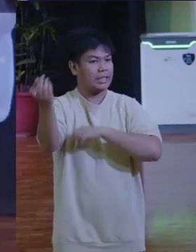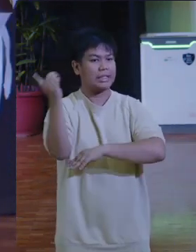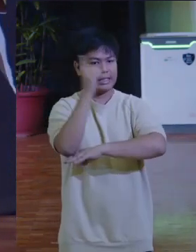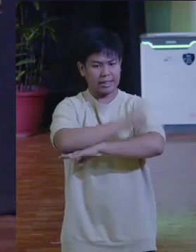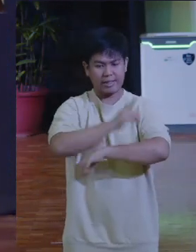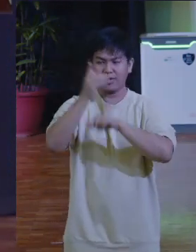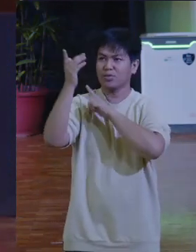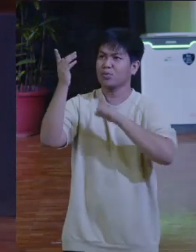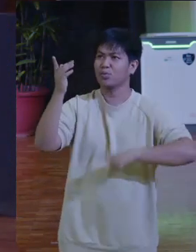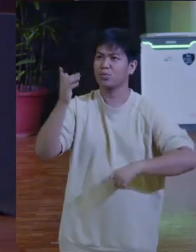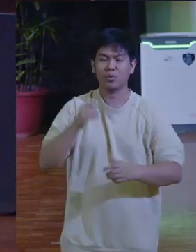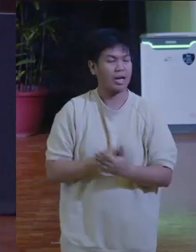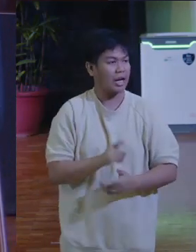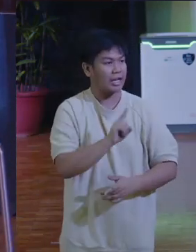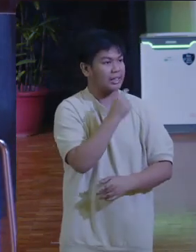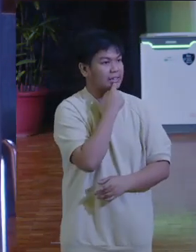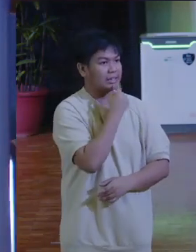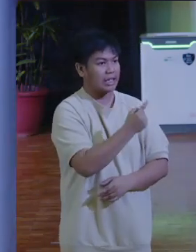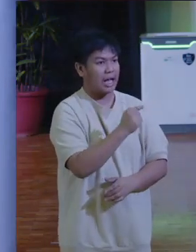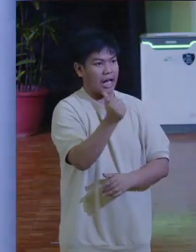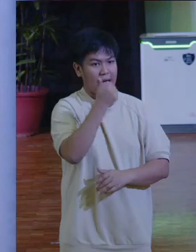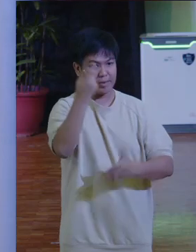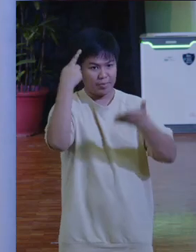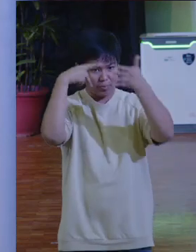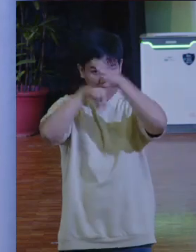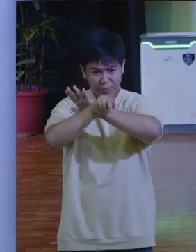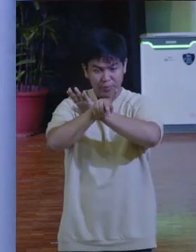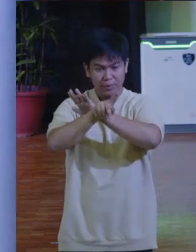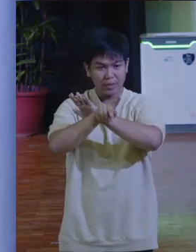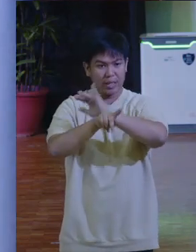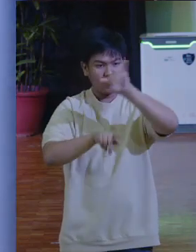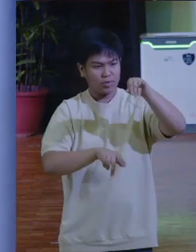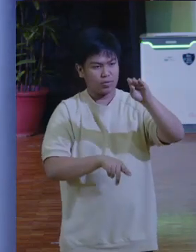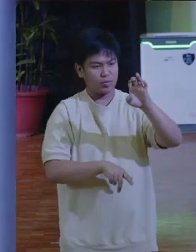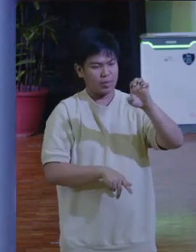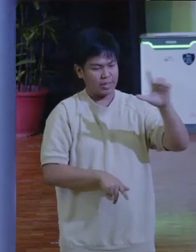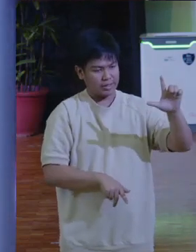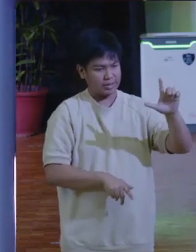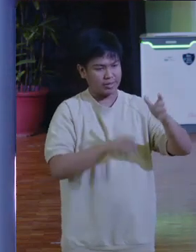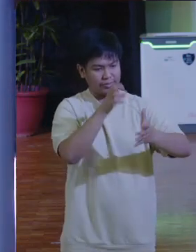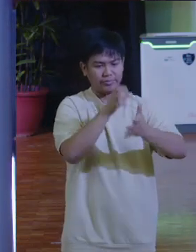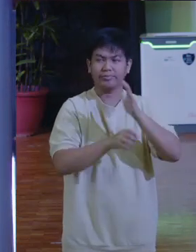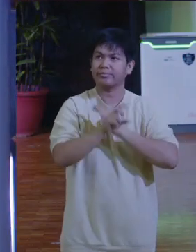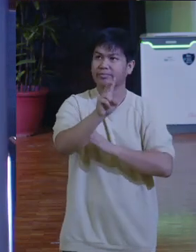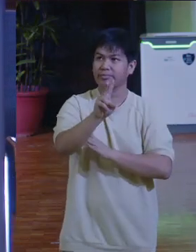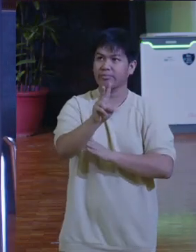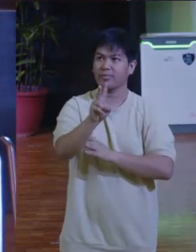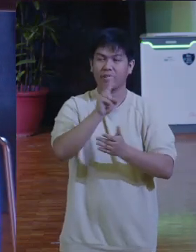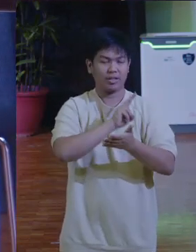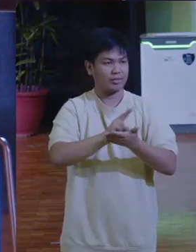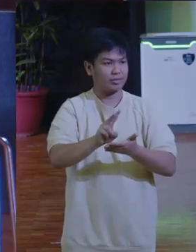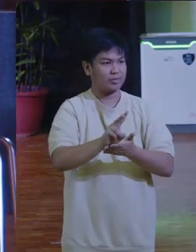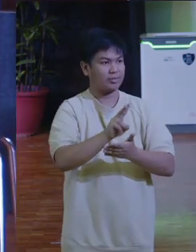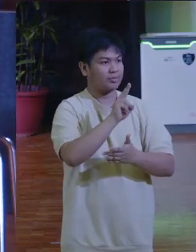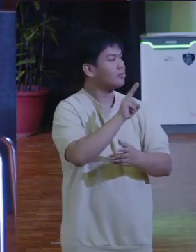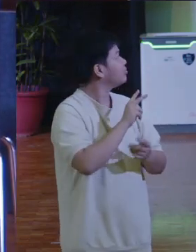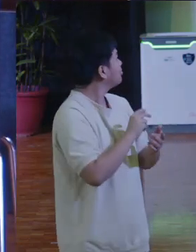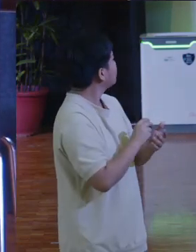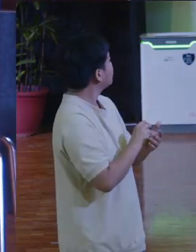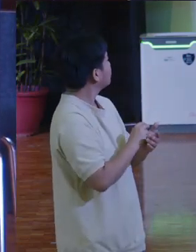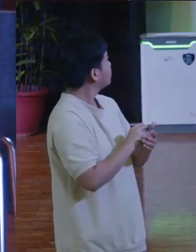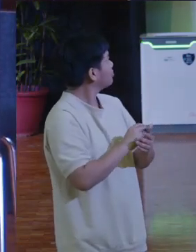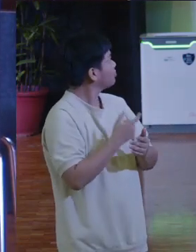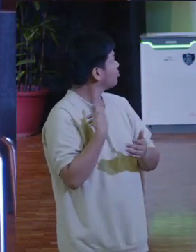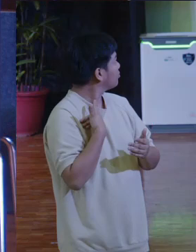future na day of the Lord. Sinabi ng ibang propeta, si propetang Joel, Joel chapter 2, verses 30 to